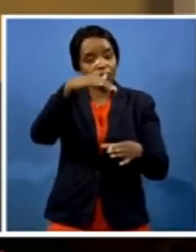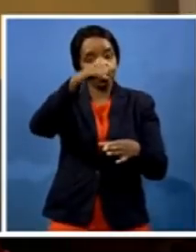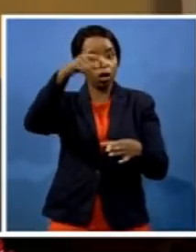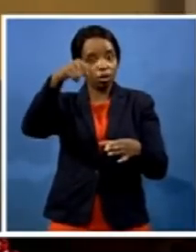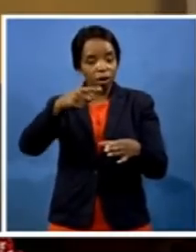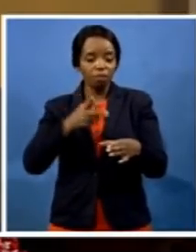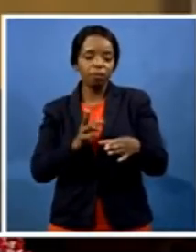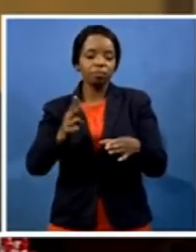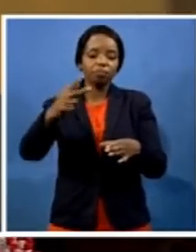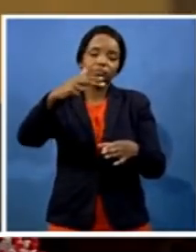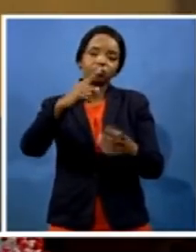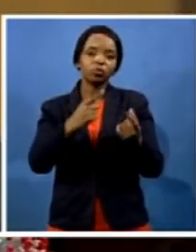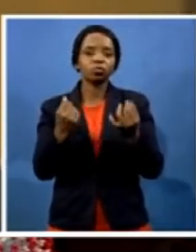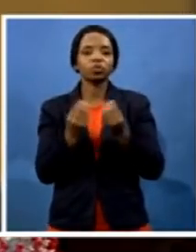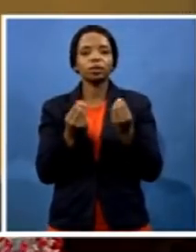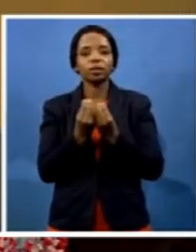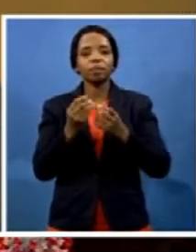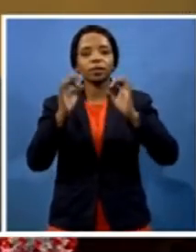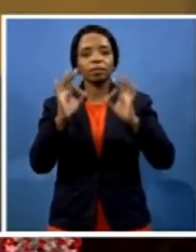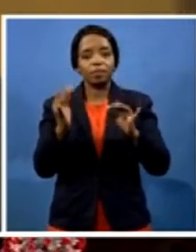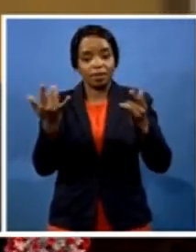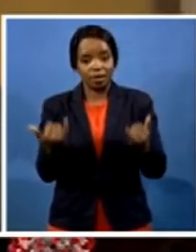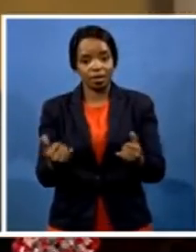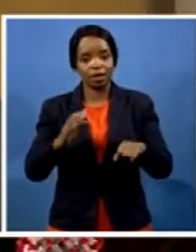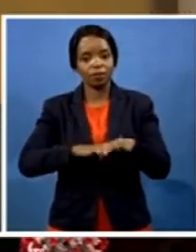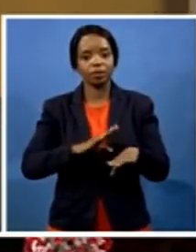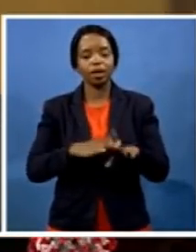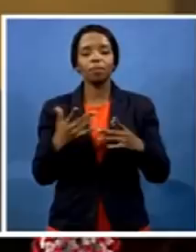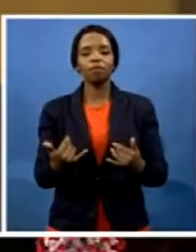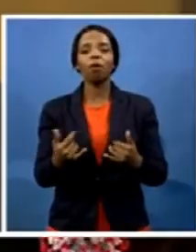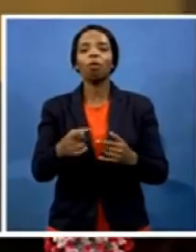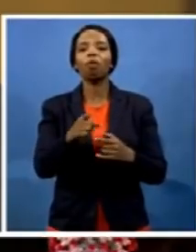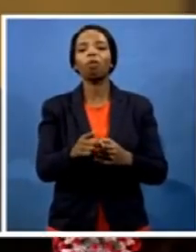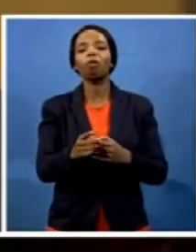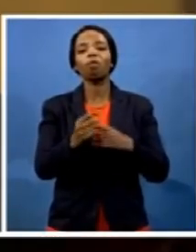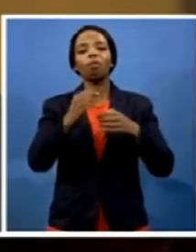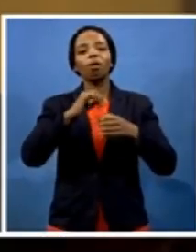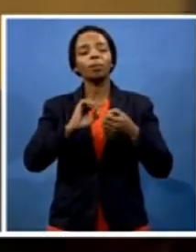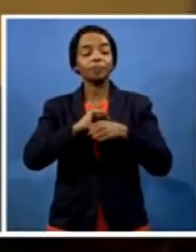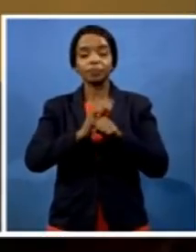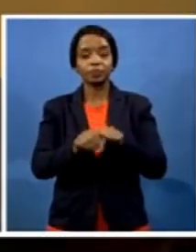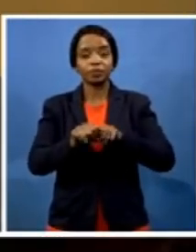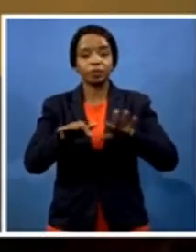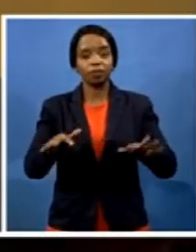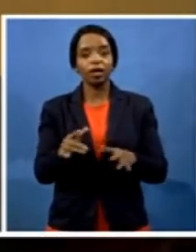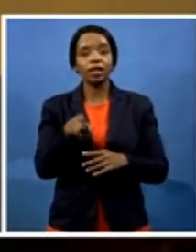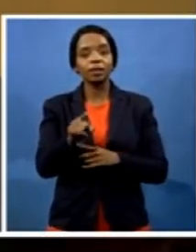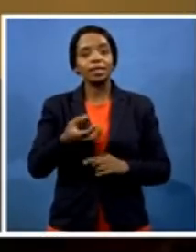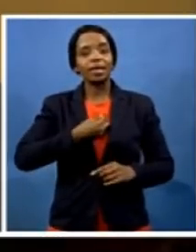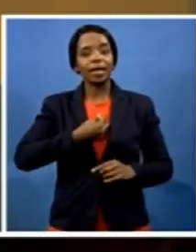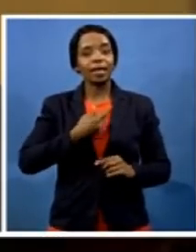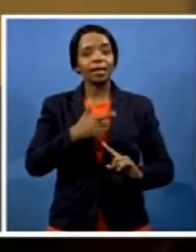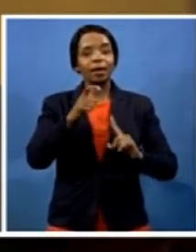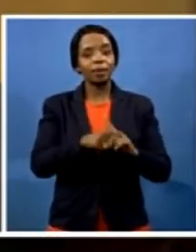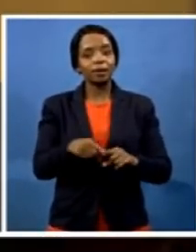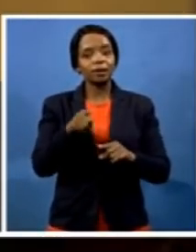It's quite an inspiring story that you have a young man who's an engineering graduate, unable to find a job, but is decided that instead of just sitting at